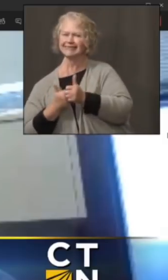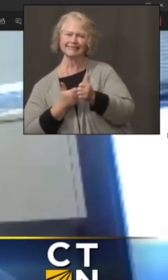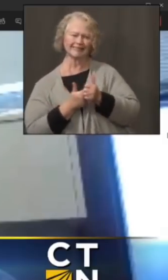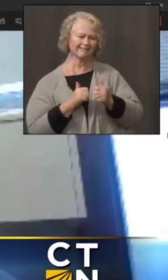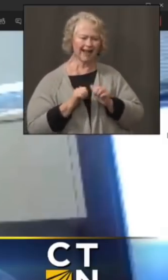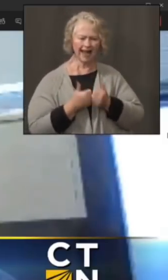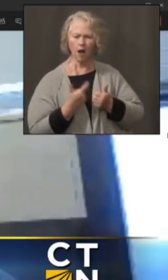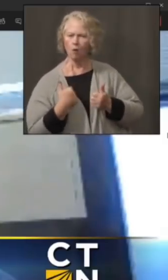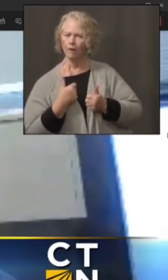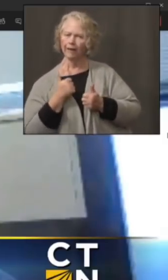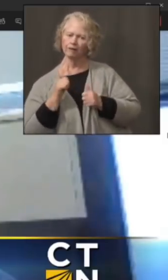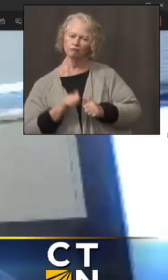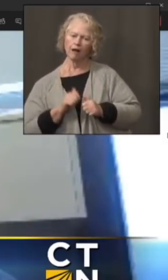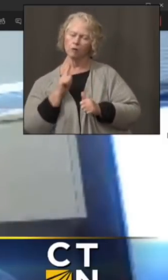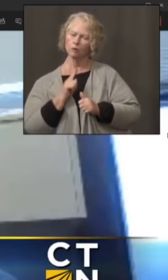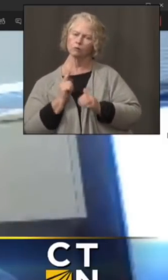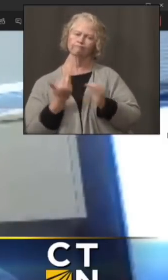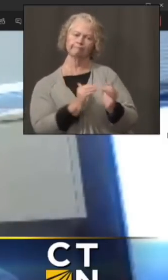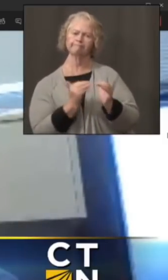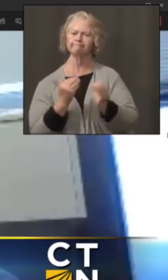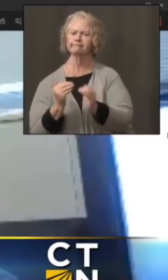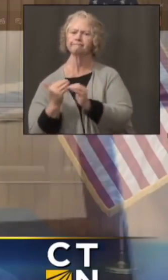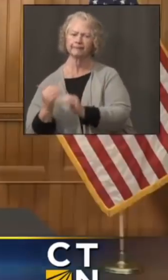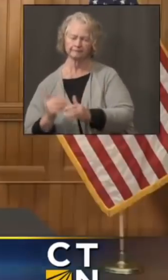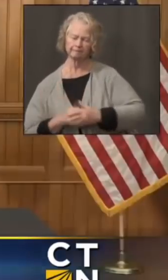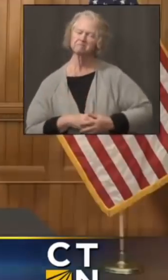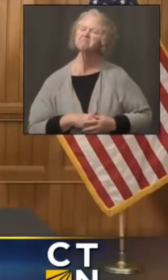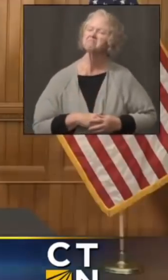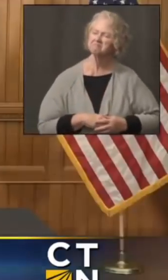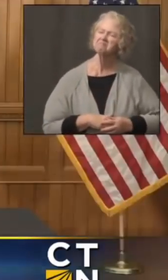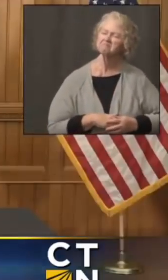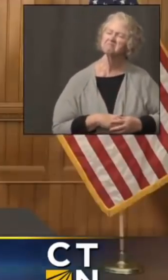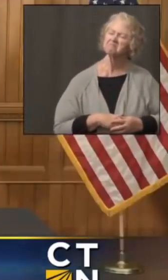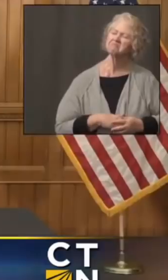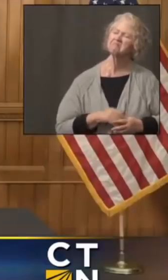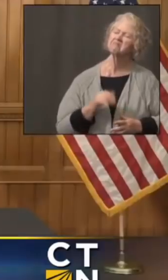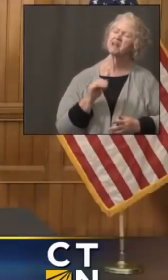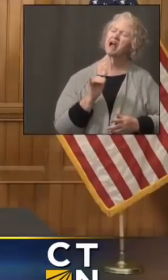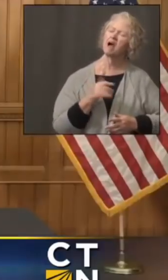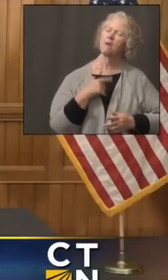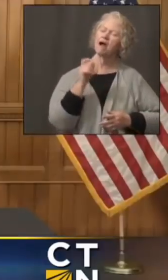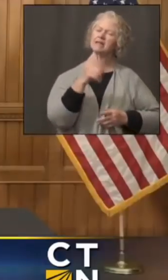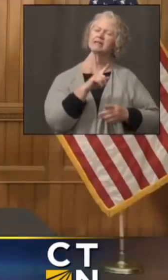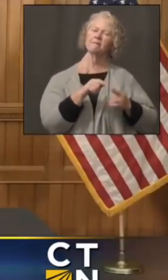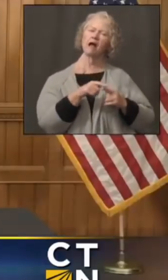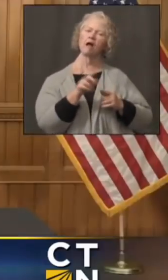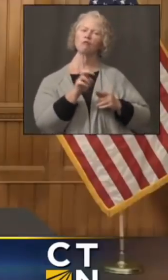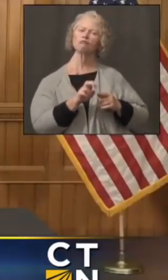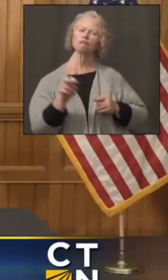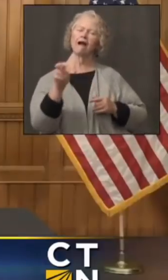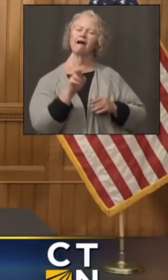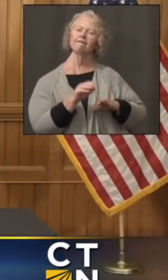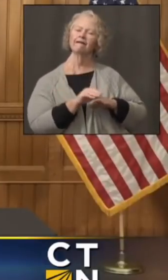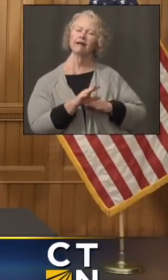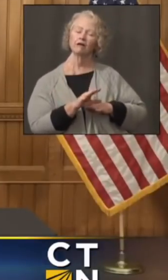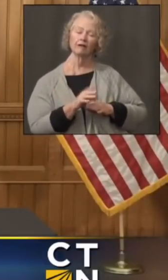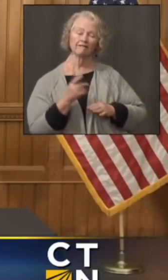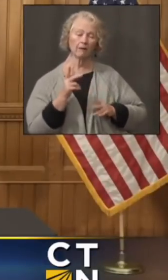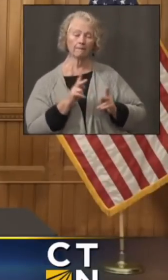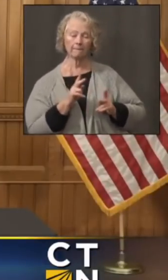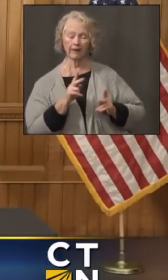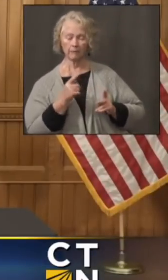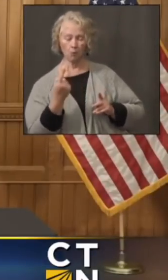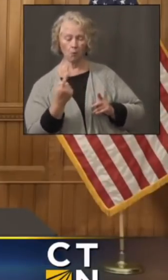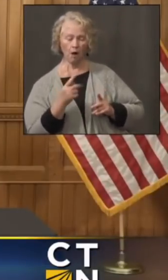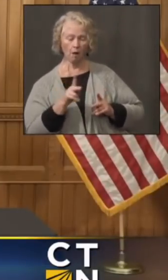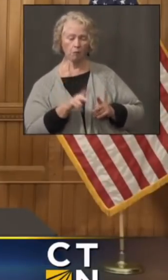to squeeze this thing back. And really quickly, in regards to the travel advisory, what do you recommend to Connecticut voters? For example, a voter had emailed